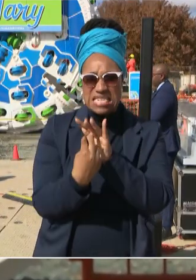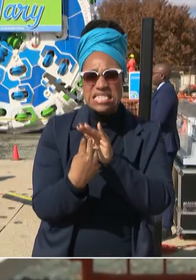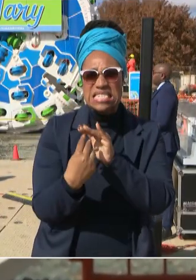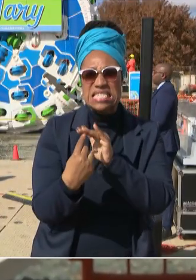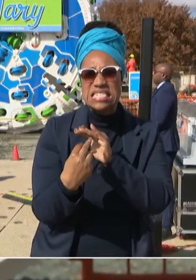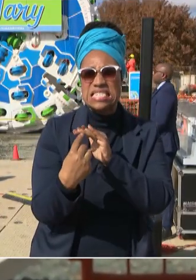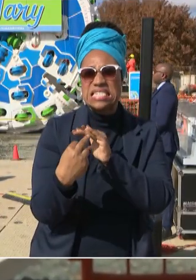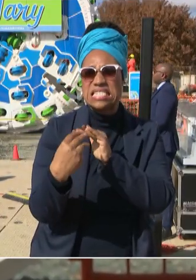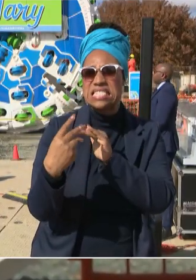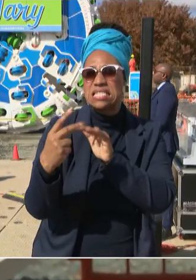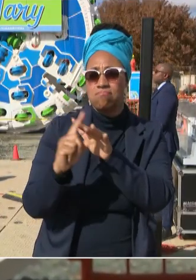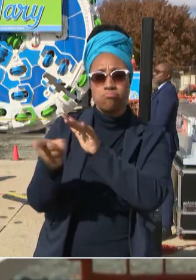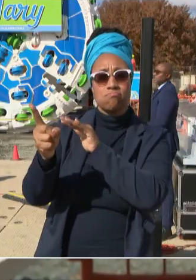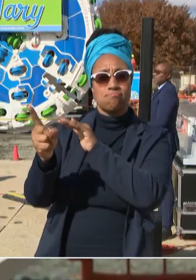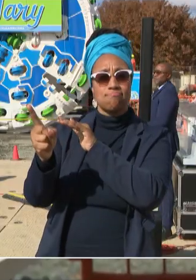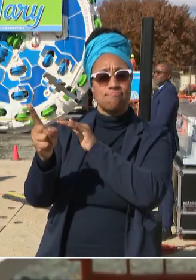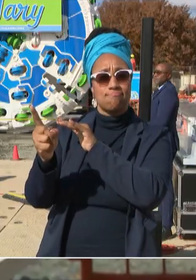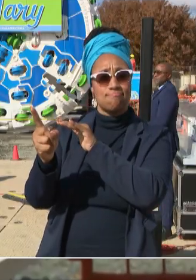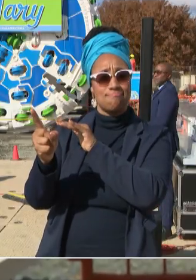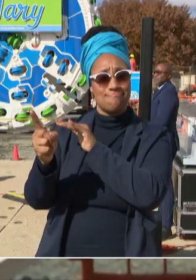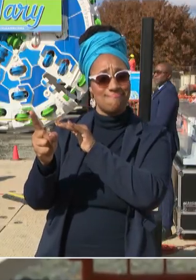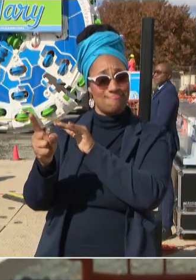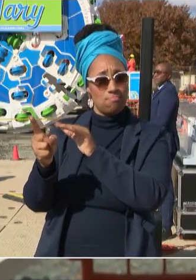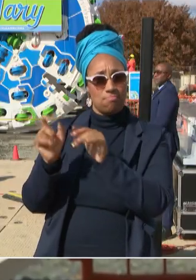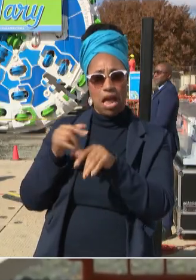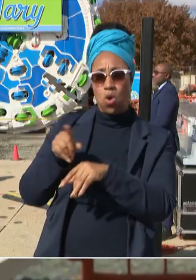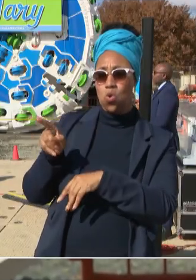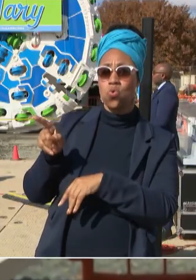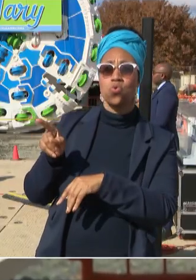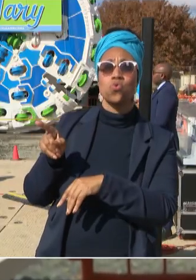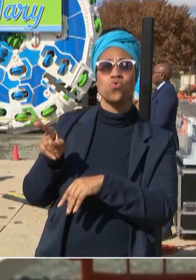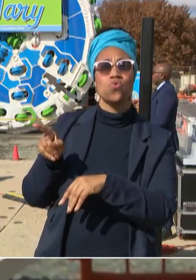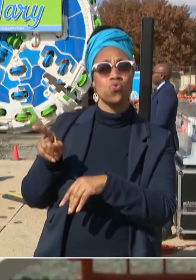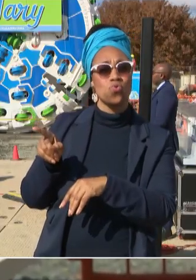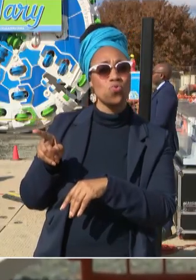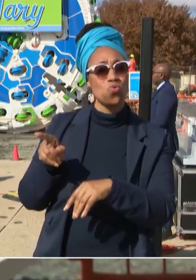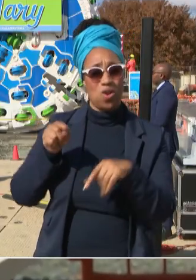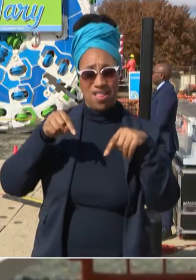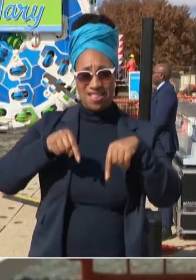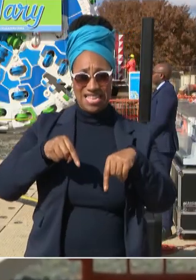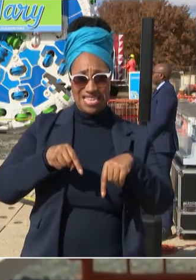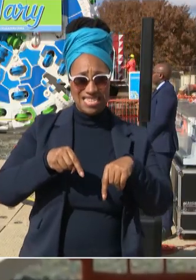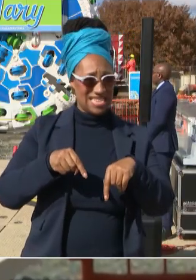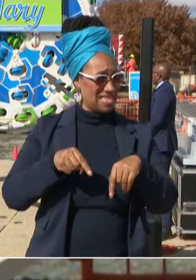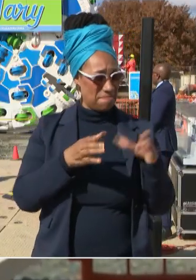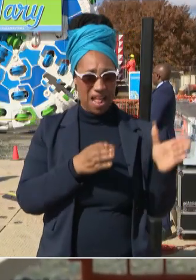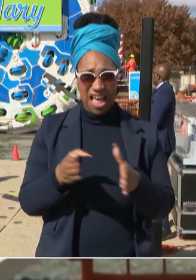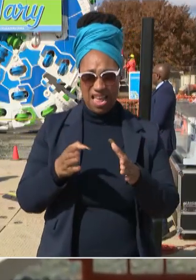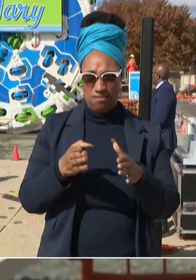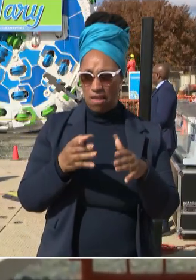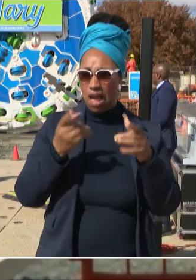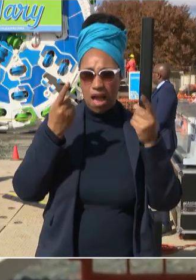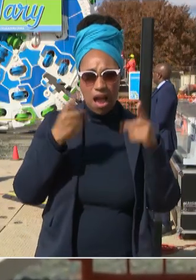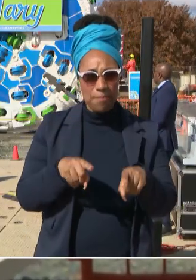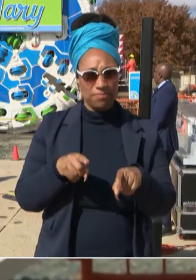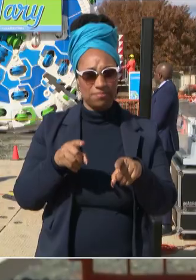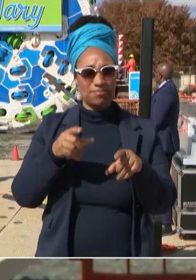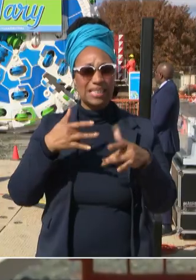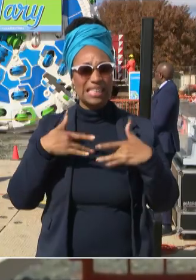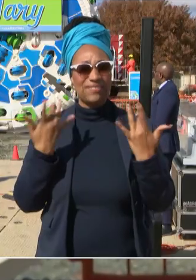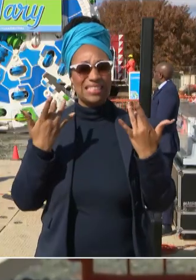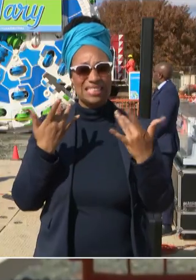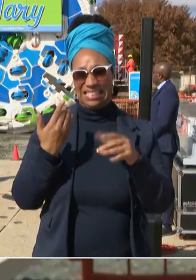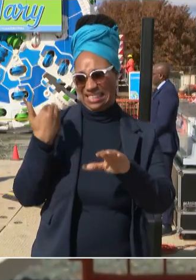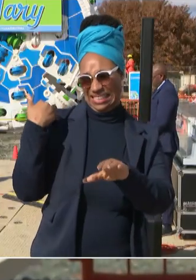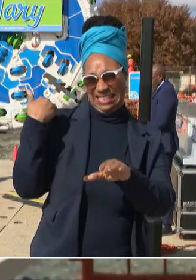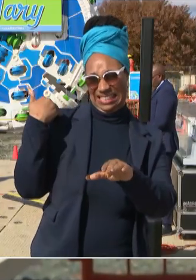was good because it was a reminder of how important this work is. We have had very significant